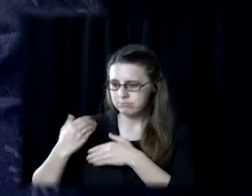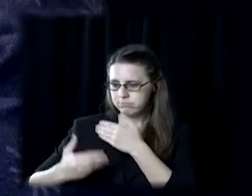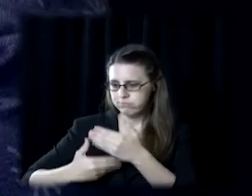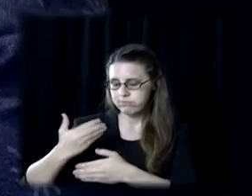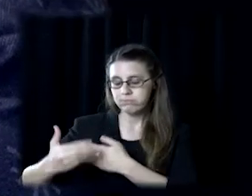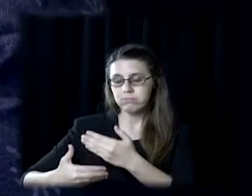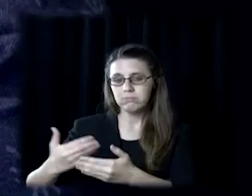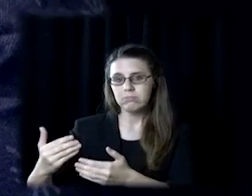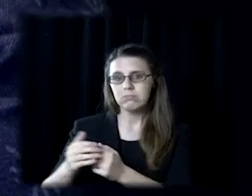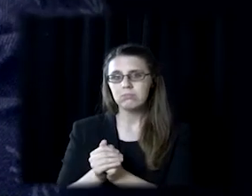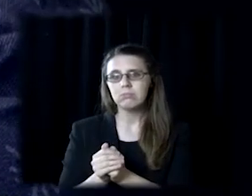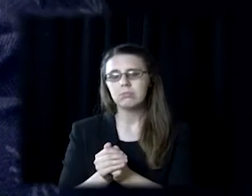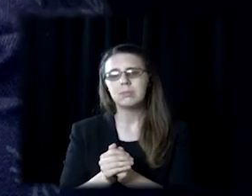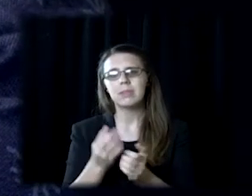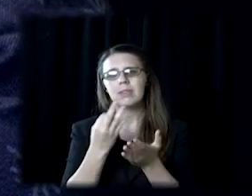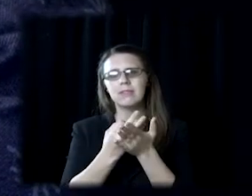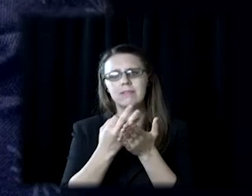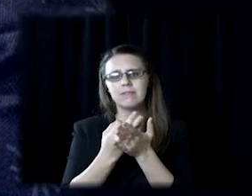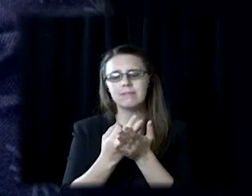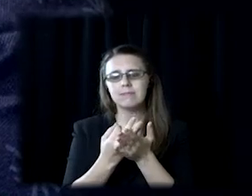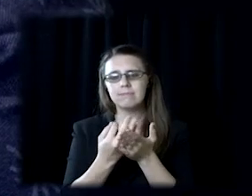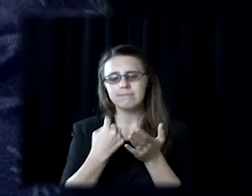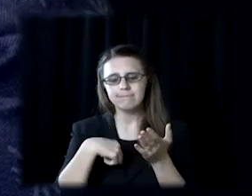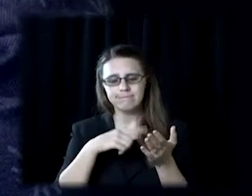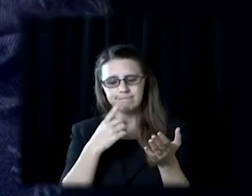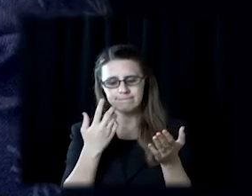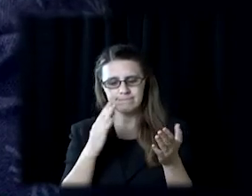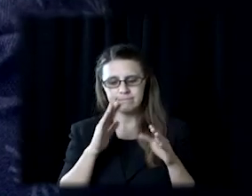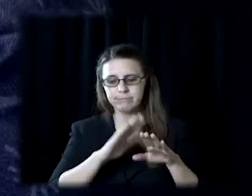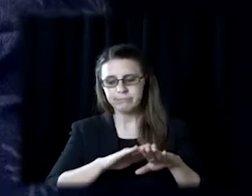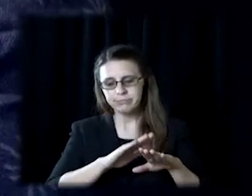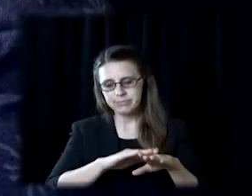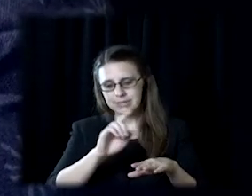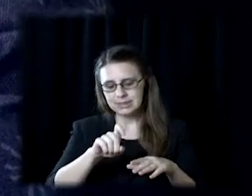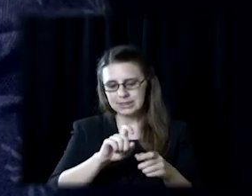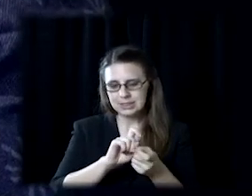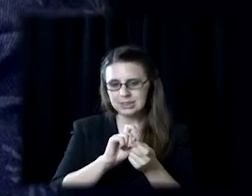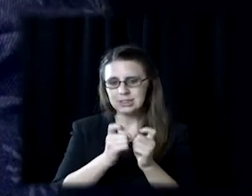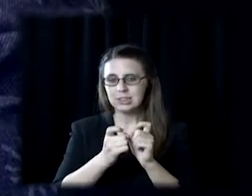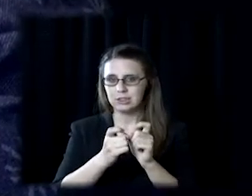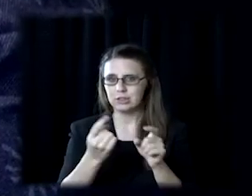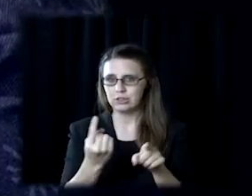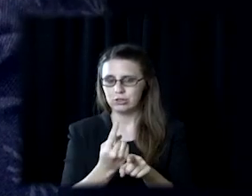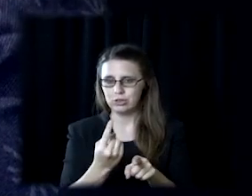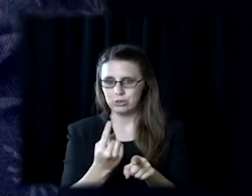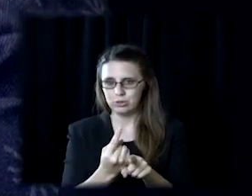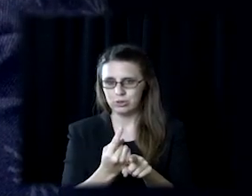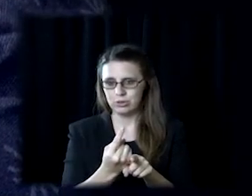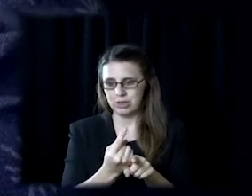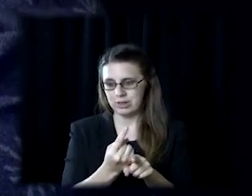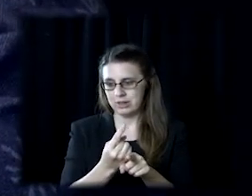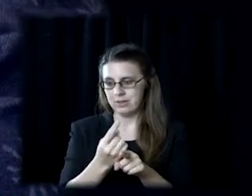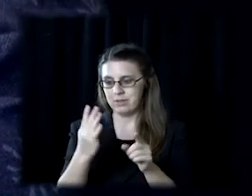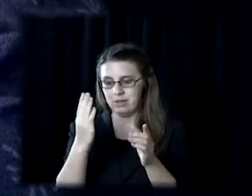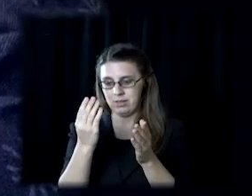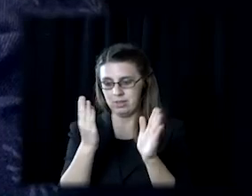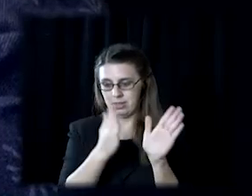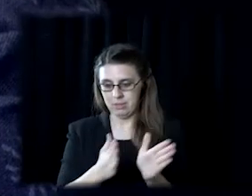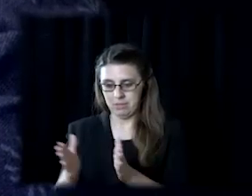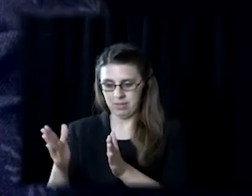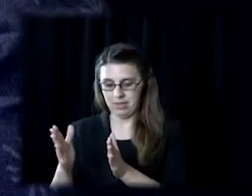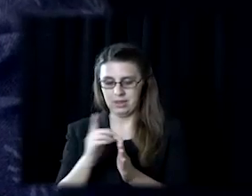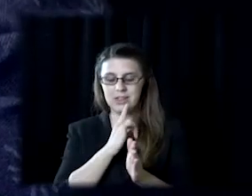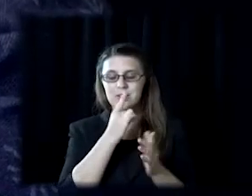other areas, namely fiscal, we've called for some corrective action upon receipt of the Commonwealth's budget to actual reports. For example, we've